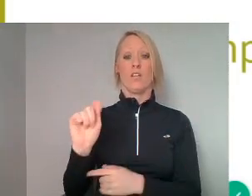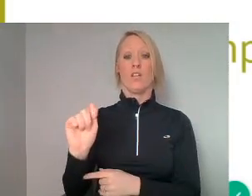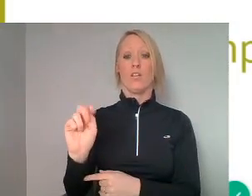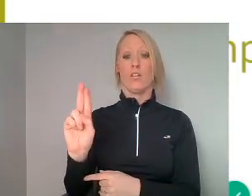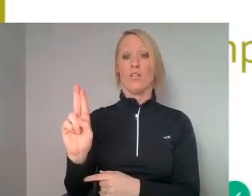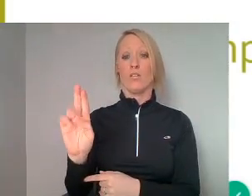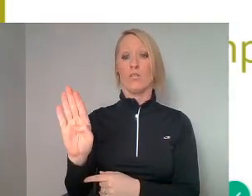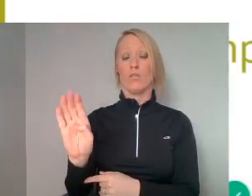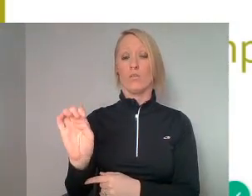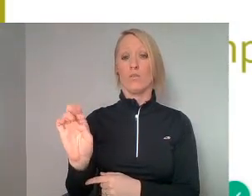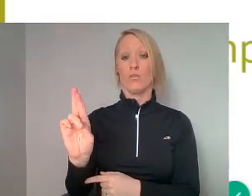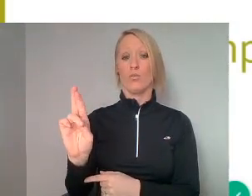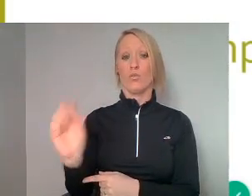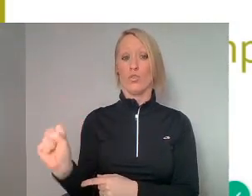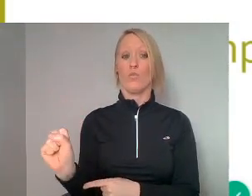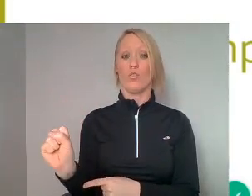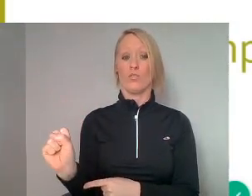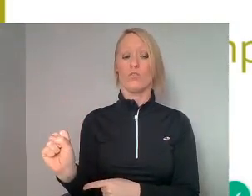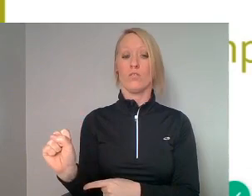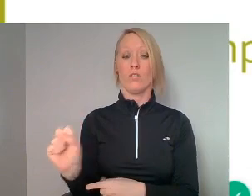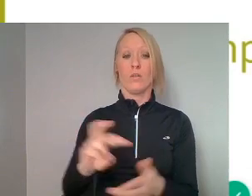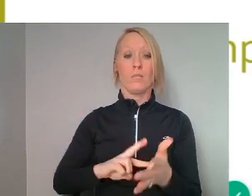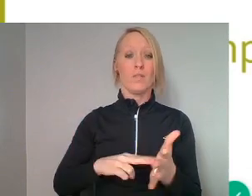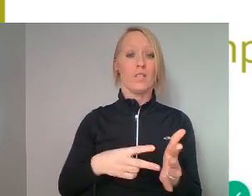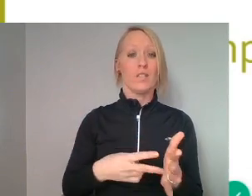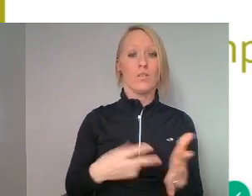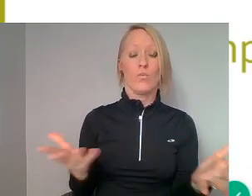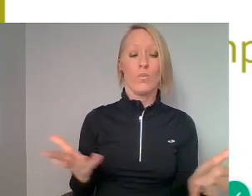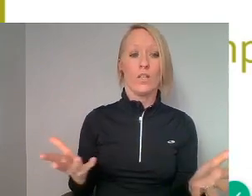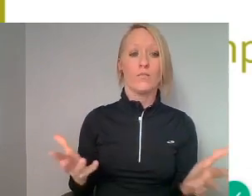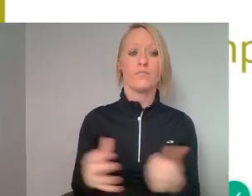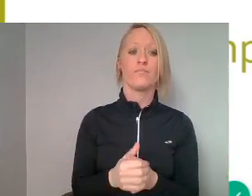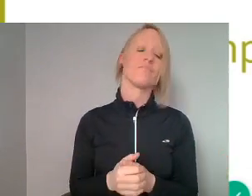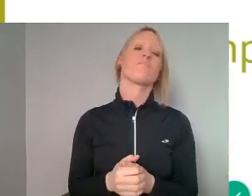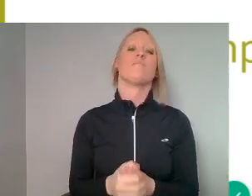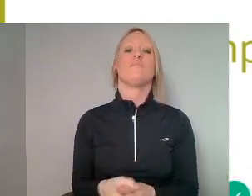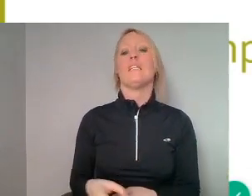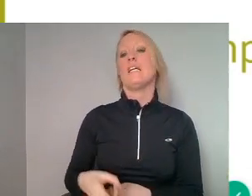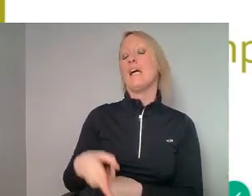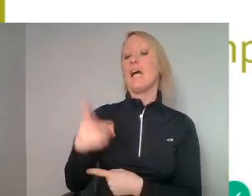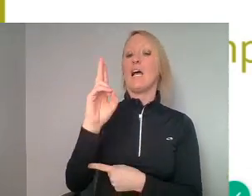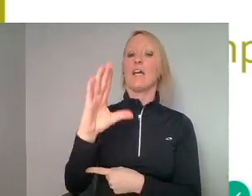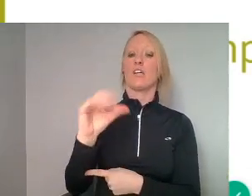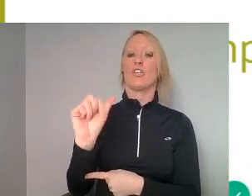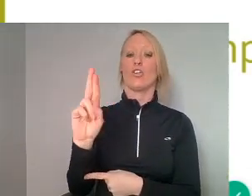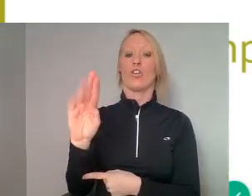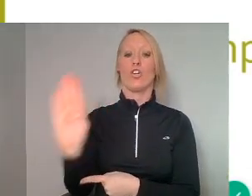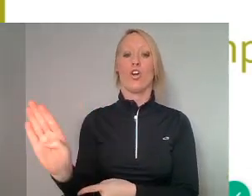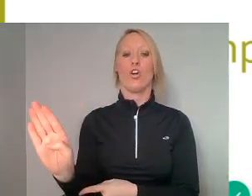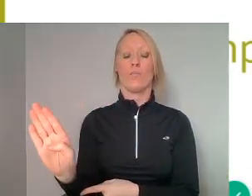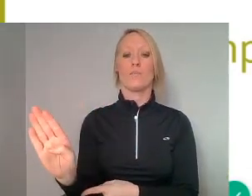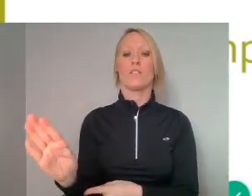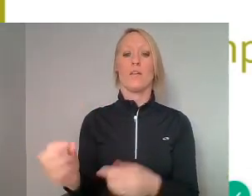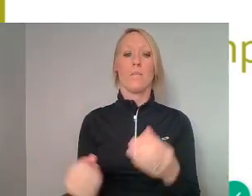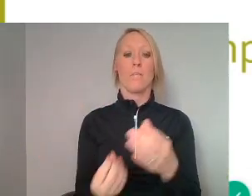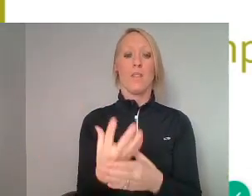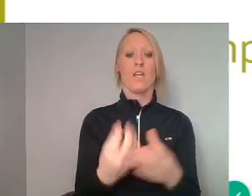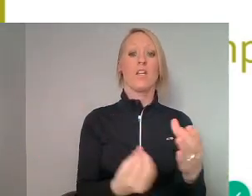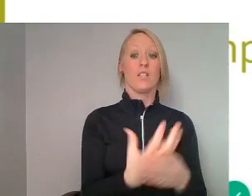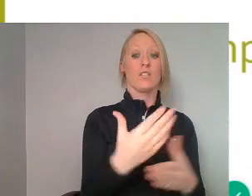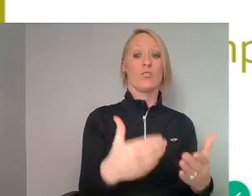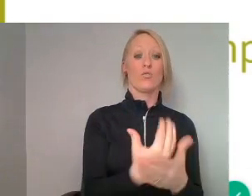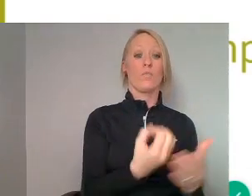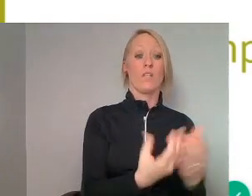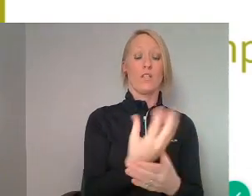new plants may form. It is very high in carbohydrates. So examples of common tubers are potatoes and like sweet